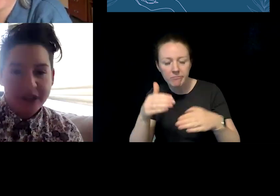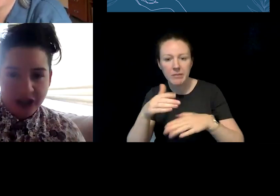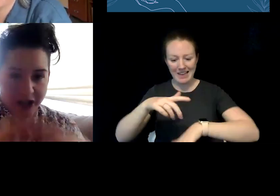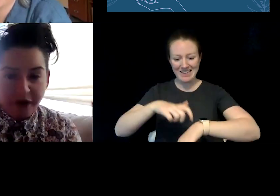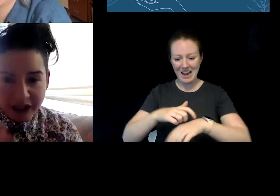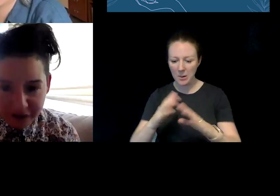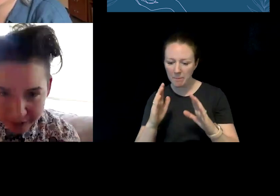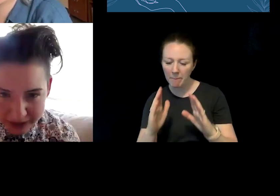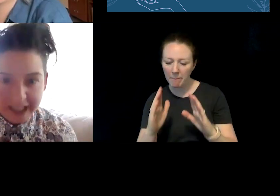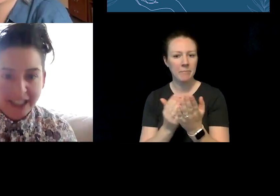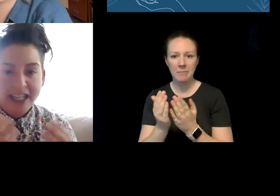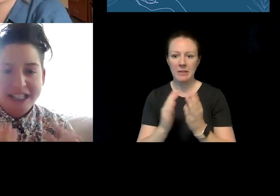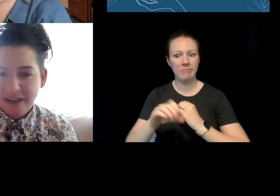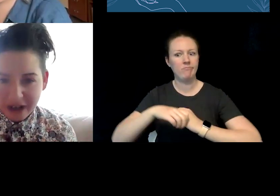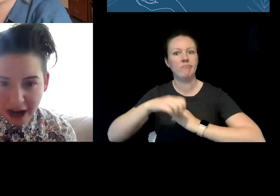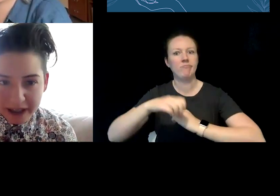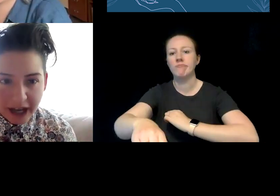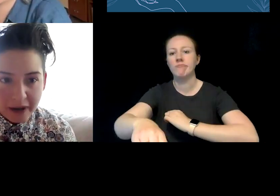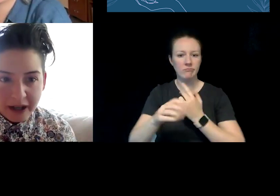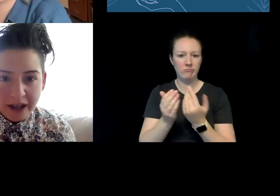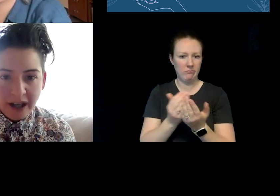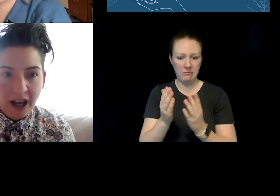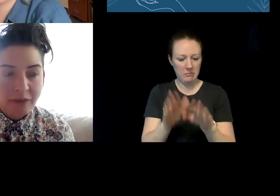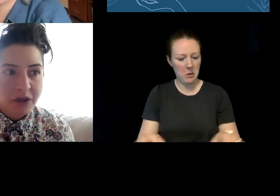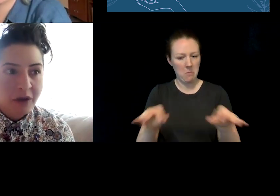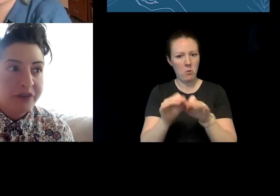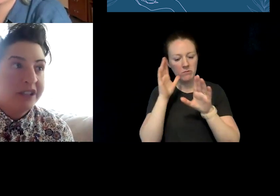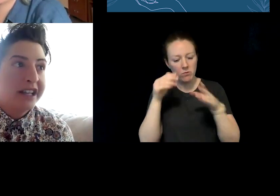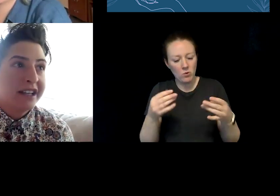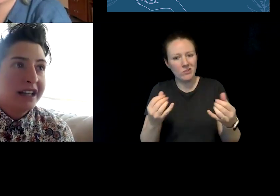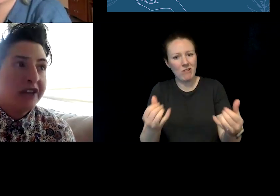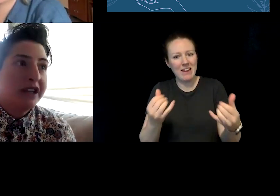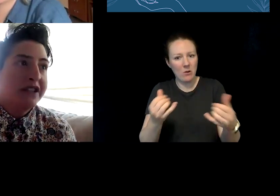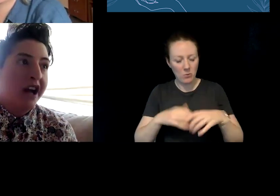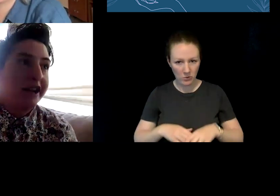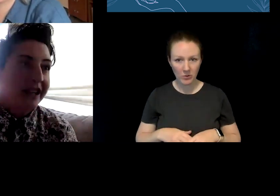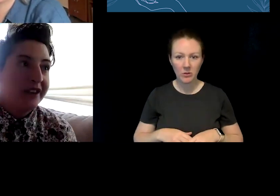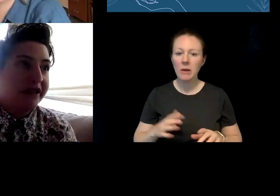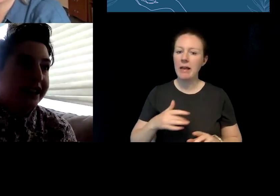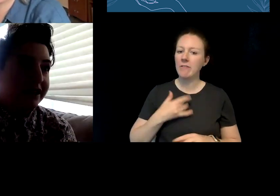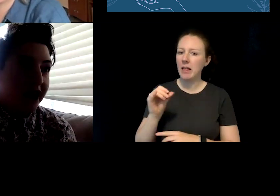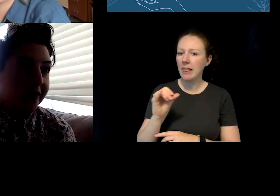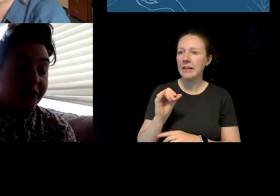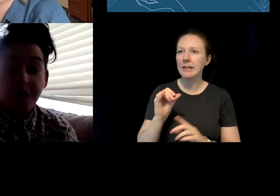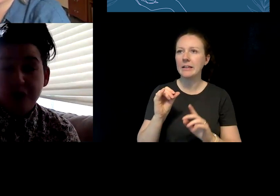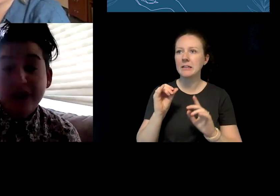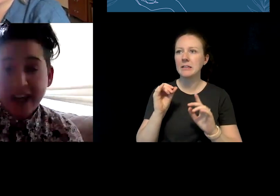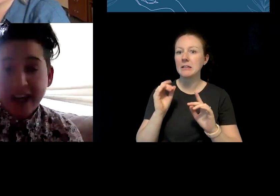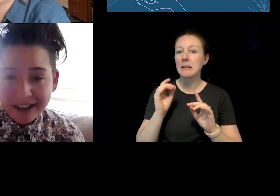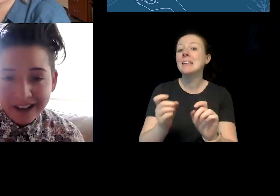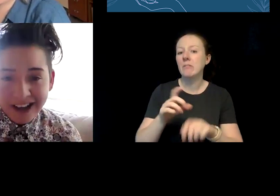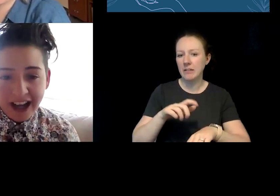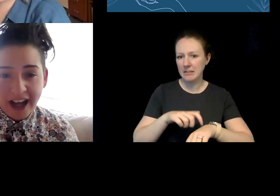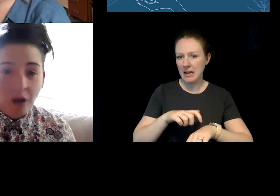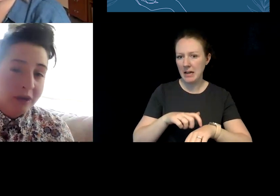lighting fixtures are falling from the ceiling. It has never happened that way. So I feel like giving time and giving time to